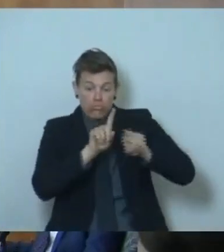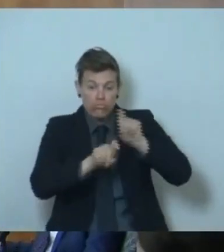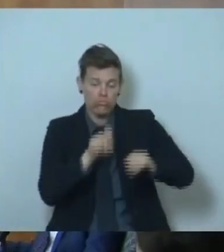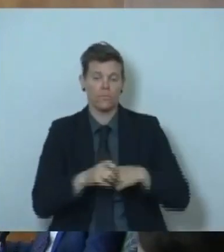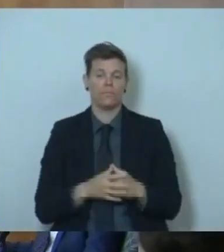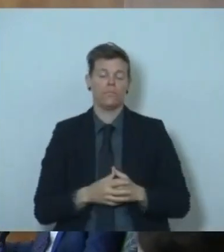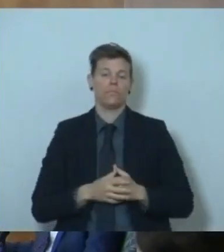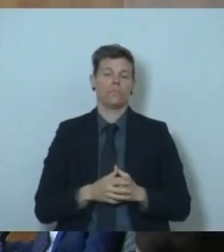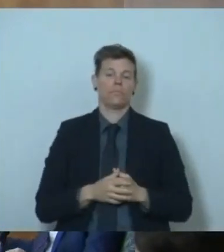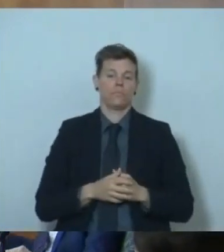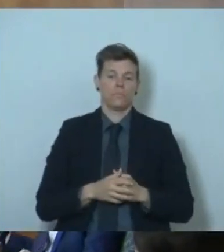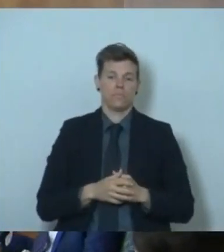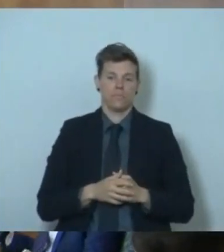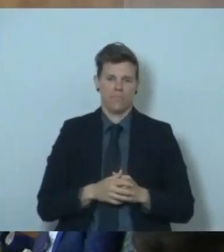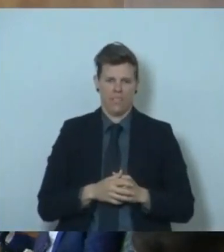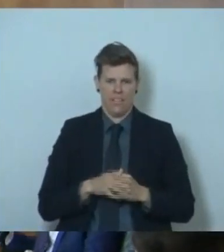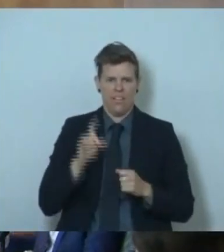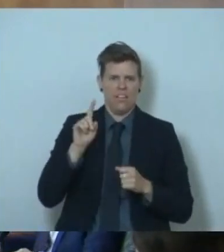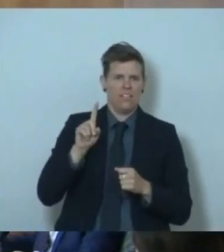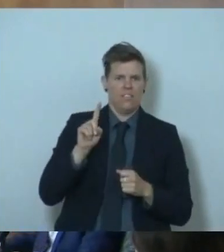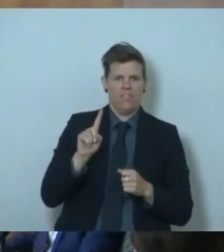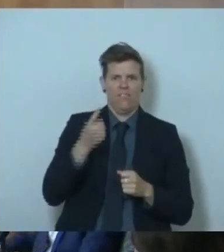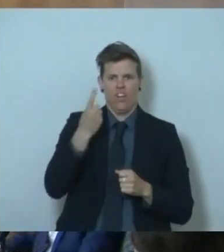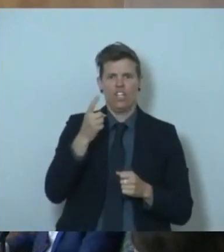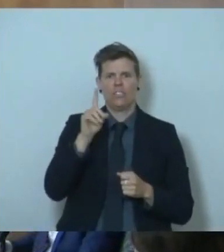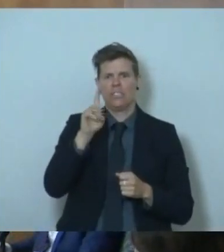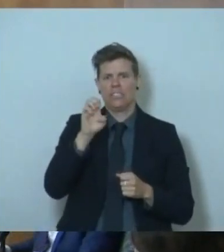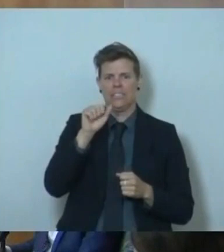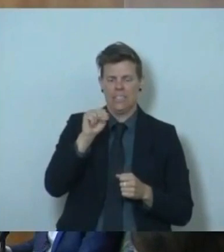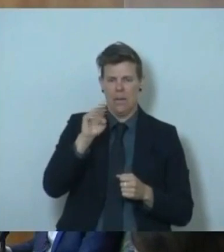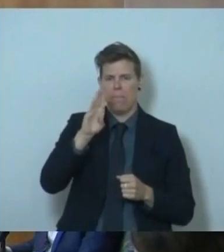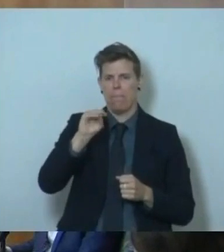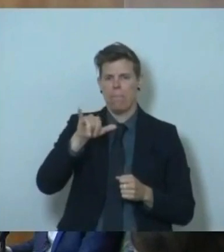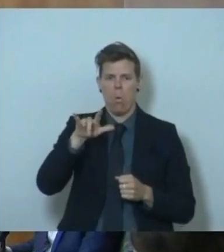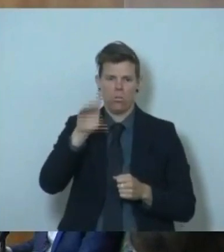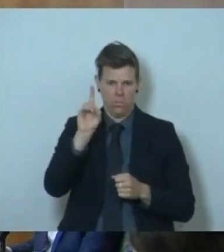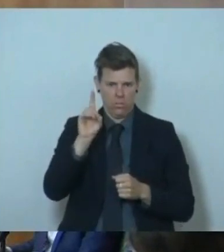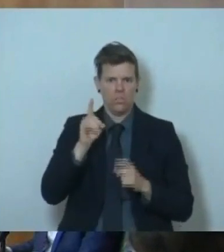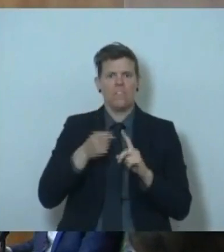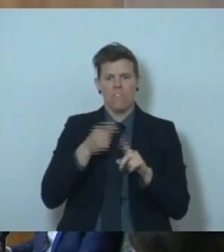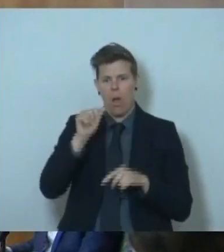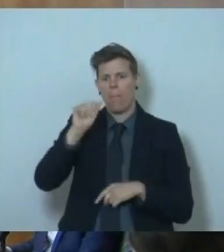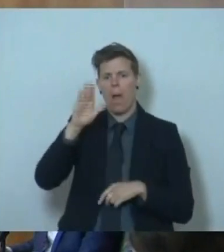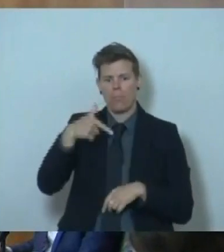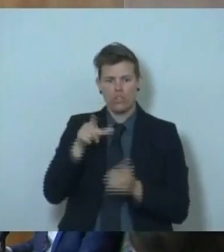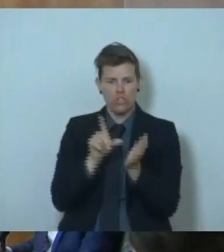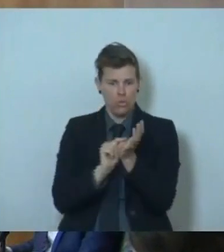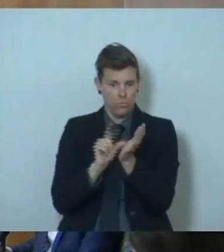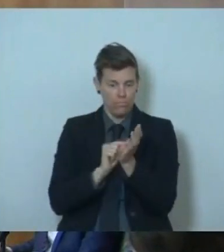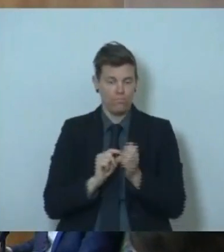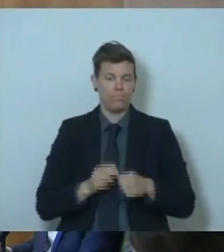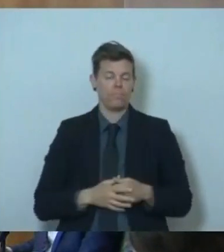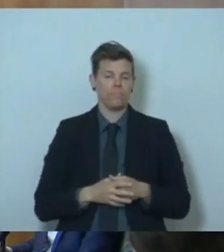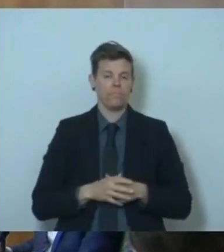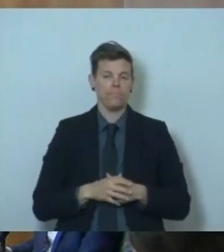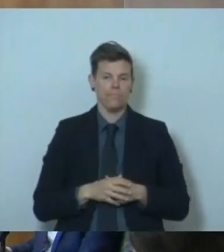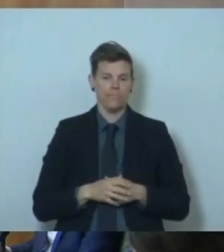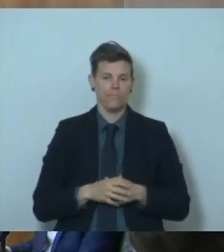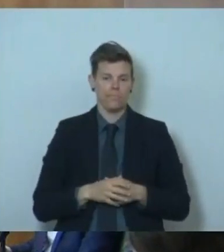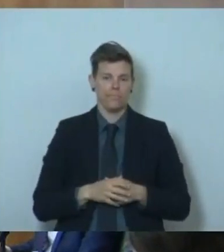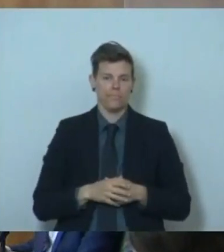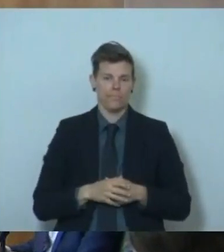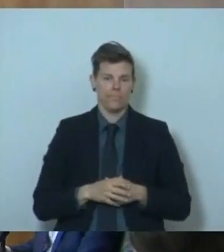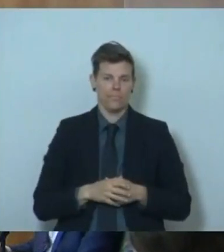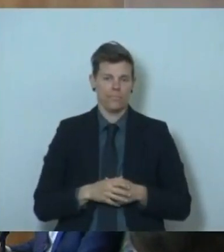Boyd with the Albuquerque Journal. Dan, you're unmuted. Go ahead and ask your question. With that, Nora, I think we're ready for questions. Thank you, Governor. All